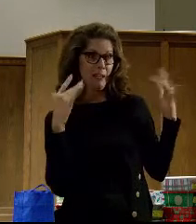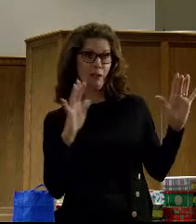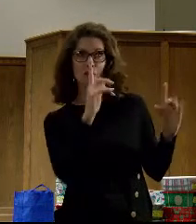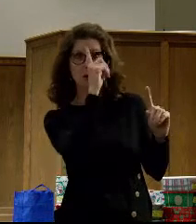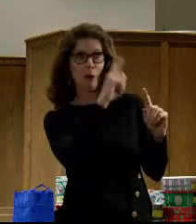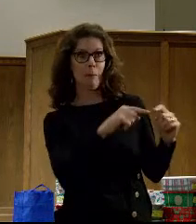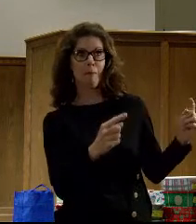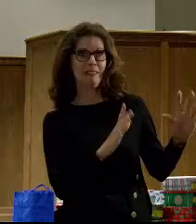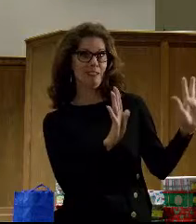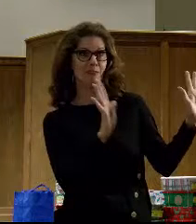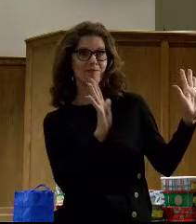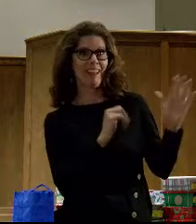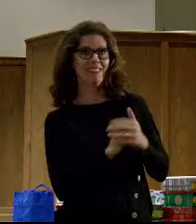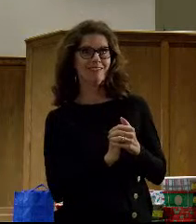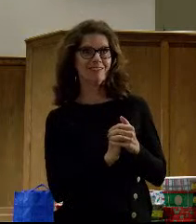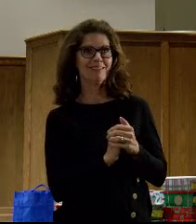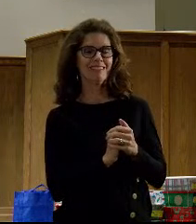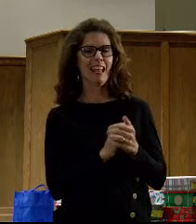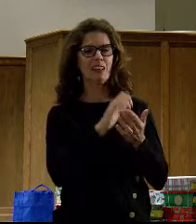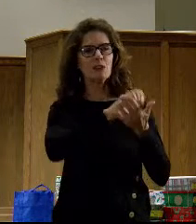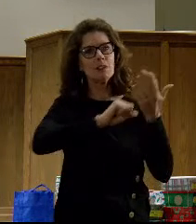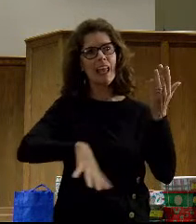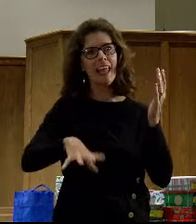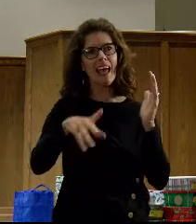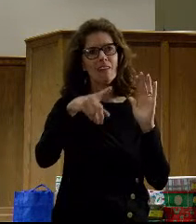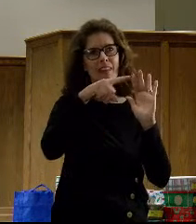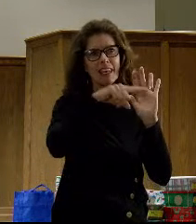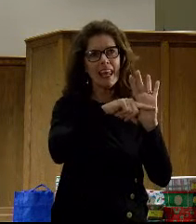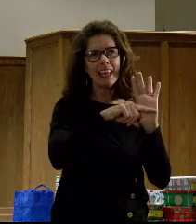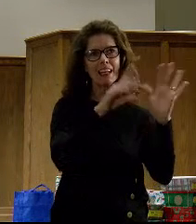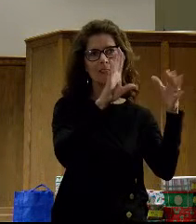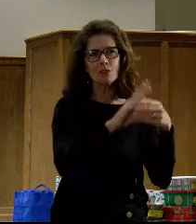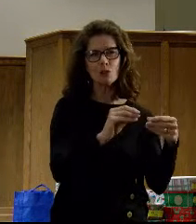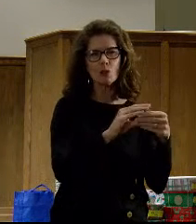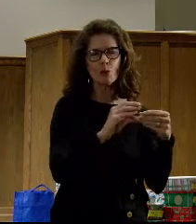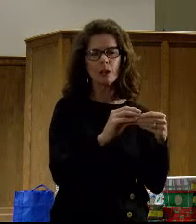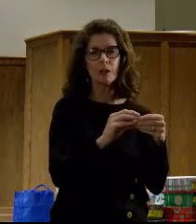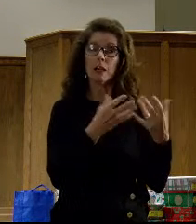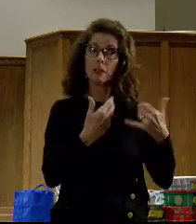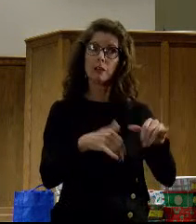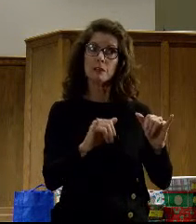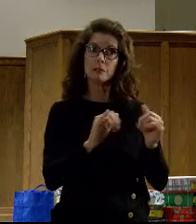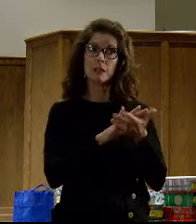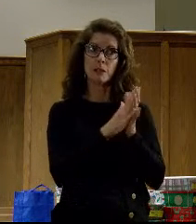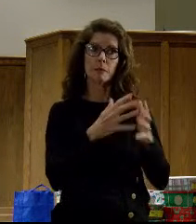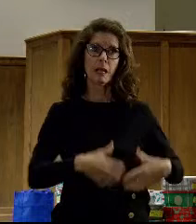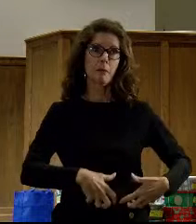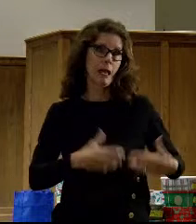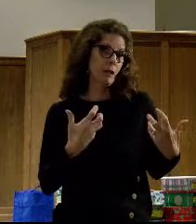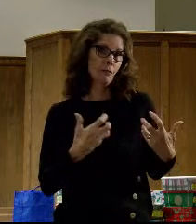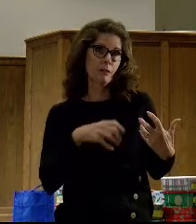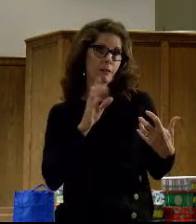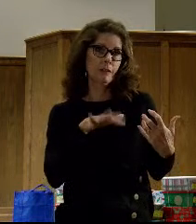this, nix the negative narrative, then what happens is you still get angry. I mean, you can't avoid it,